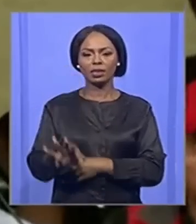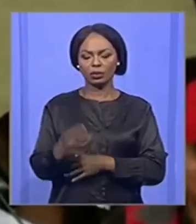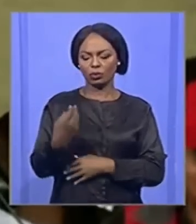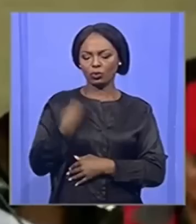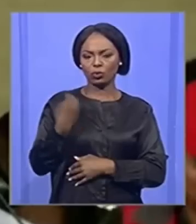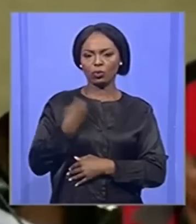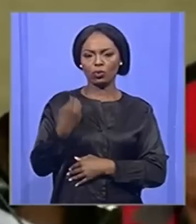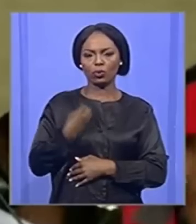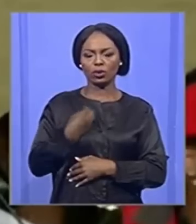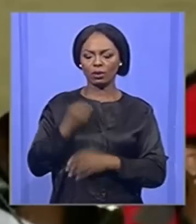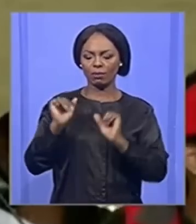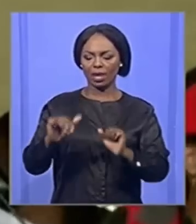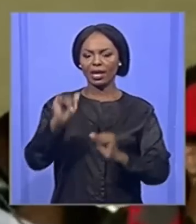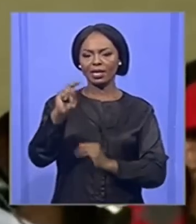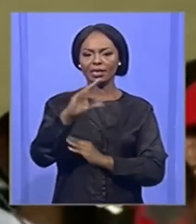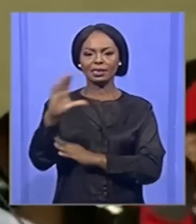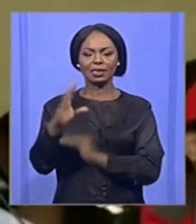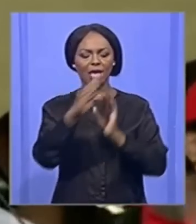on the ANC list,